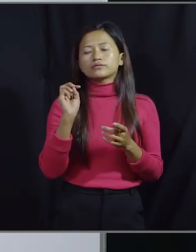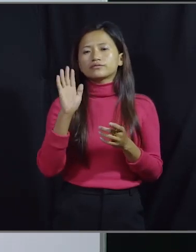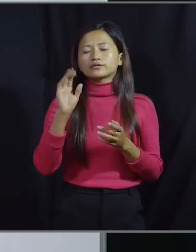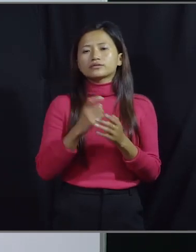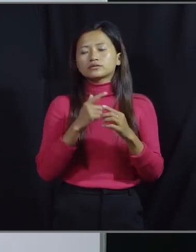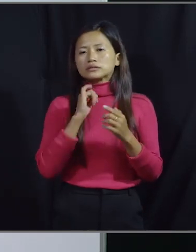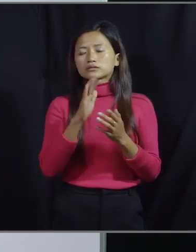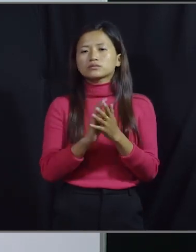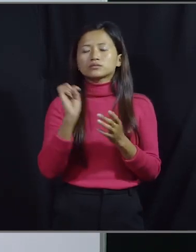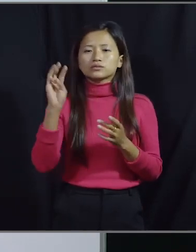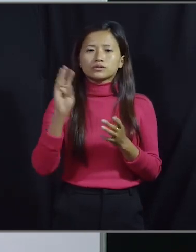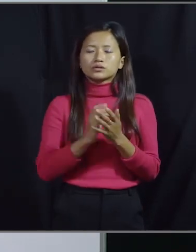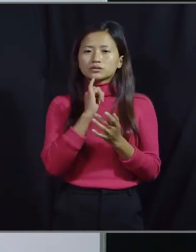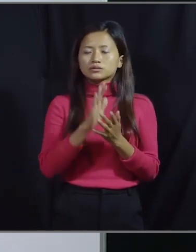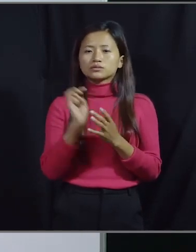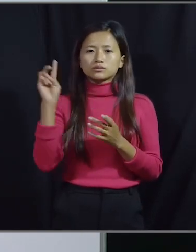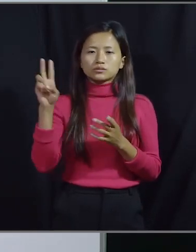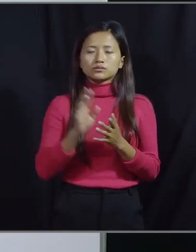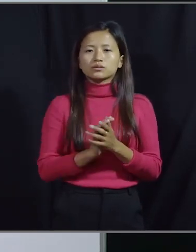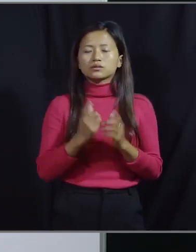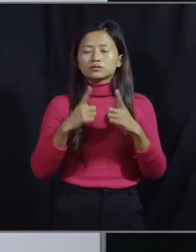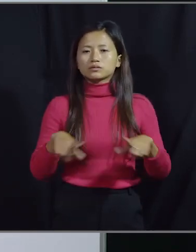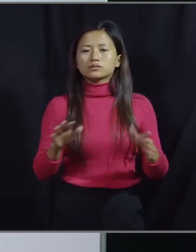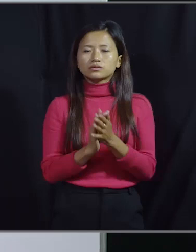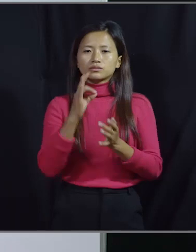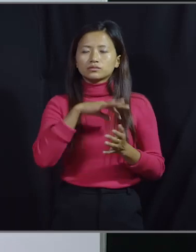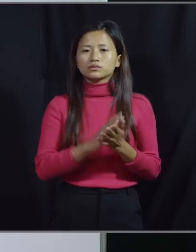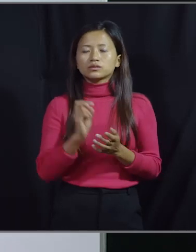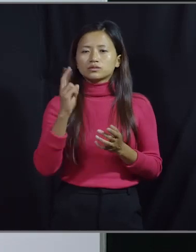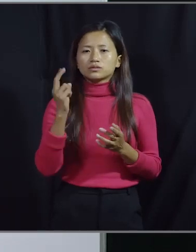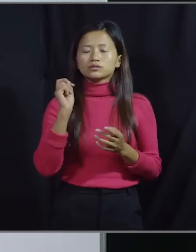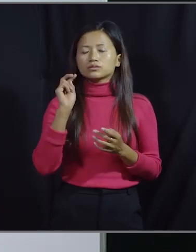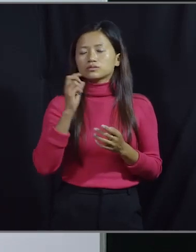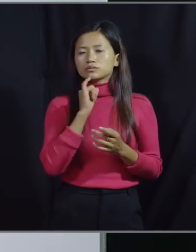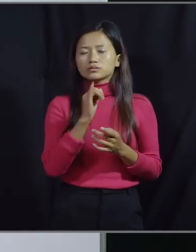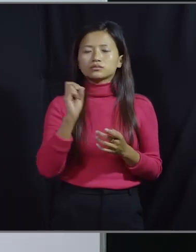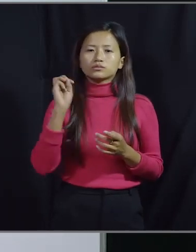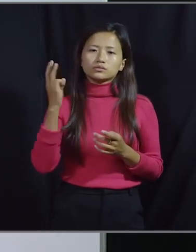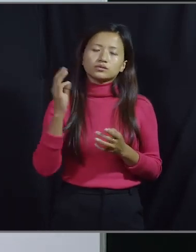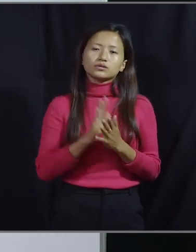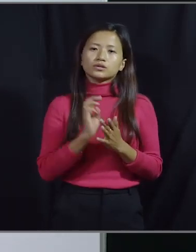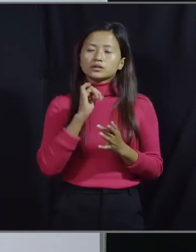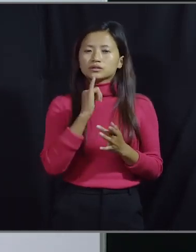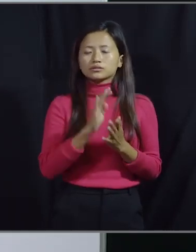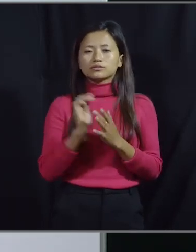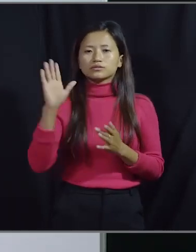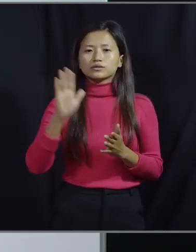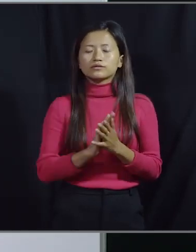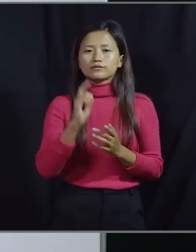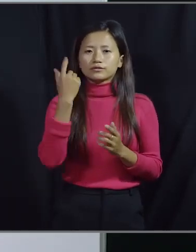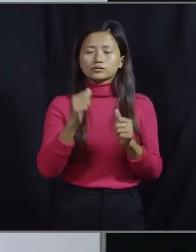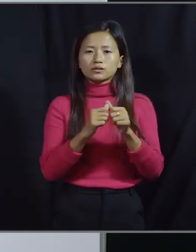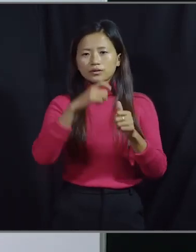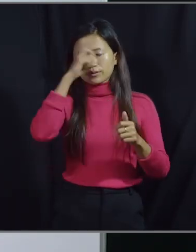They decide to share future profits and losses in the ratio of 2:3:5 with effect effect from 1st